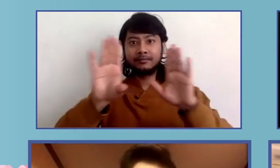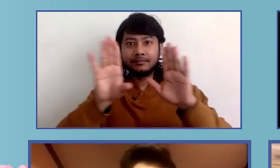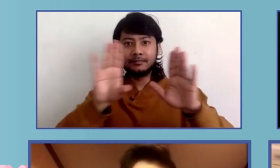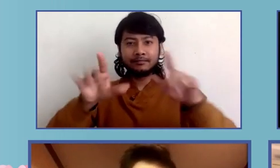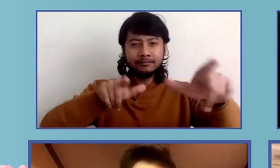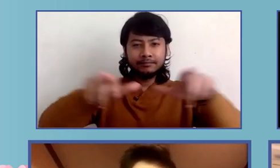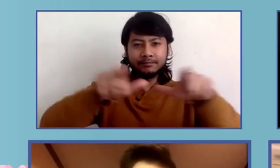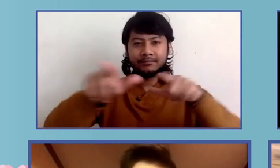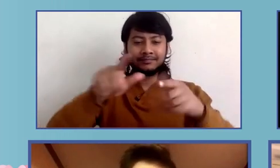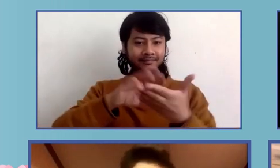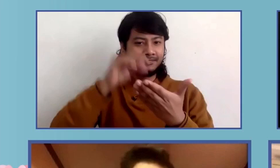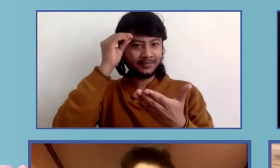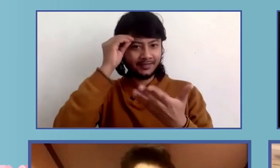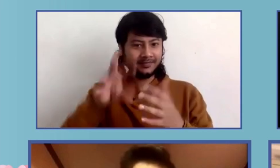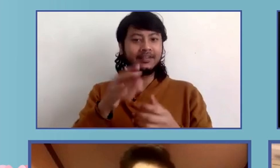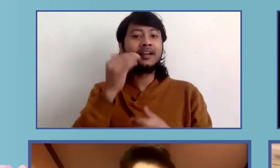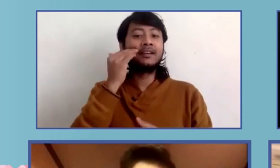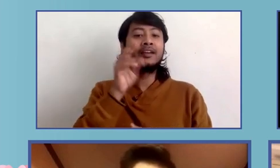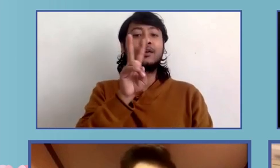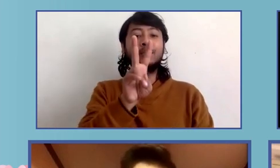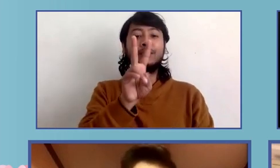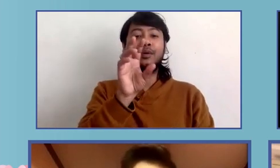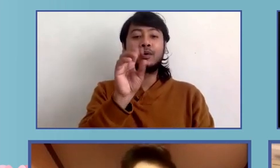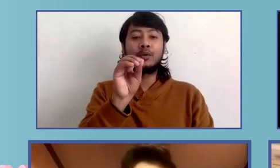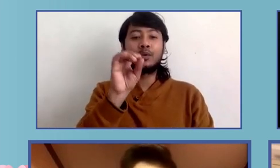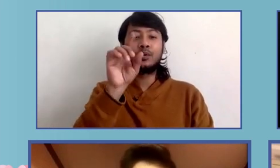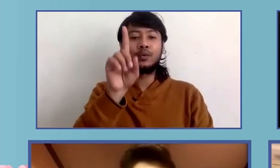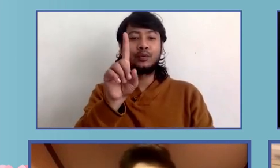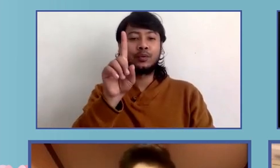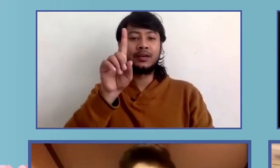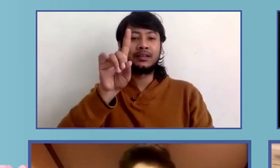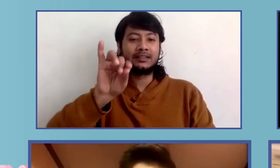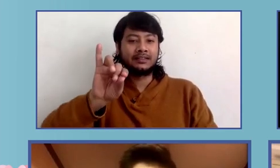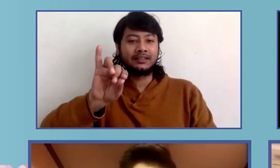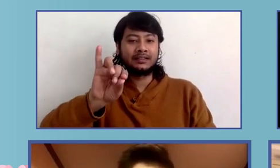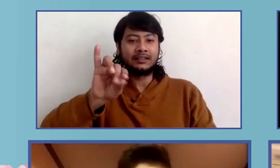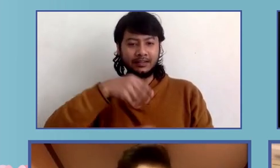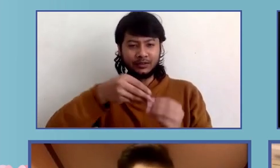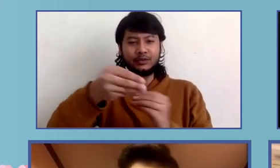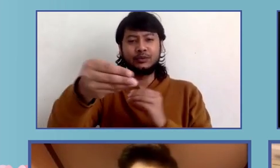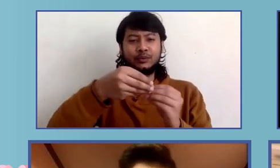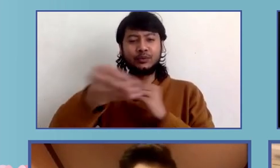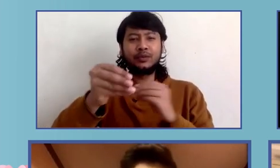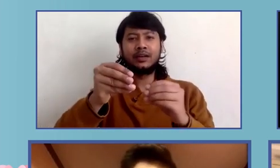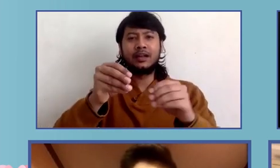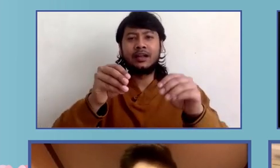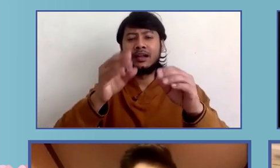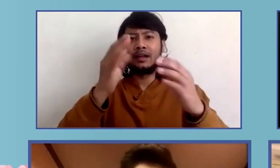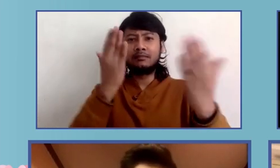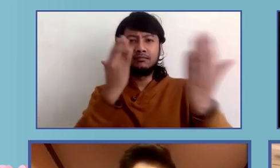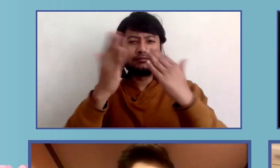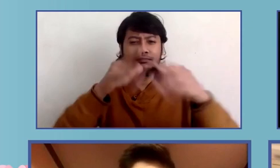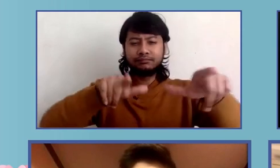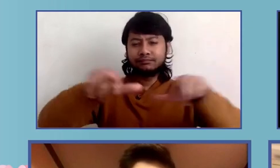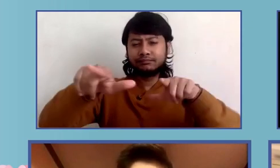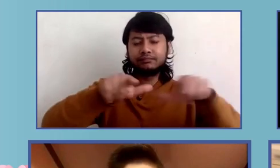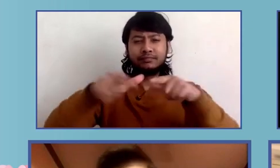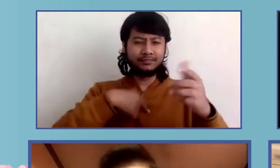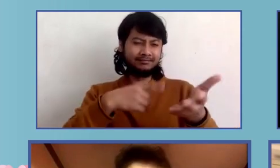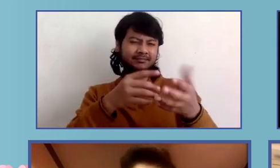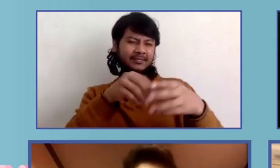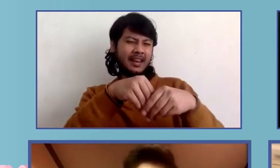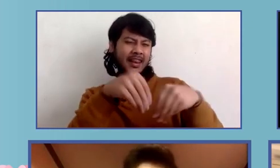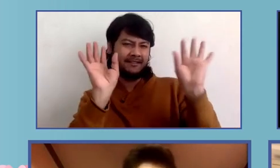And in 2016, I'm going to retire as a graphic designer, but I'll not retire from modeling. I will do